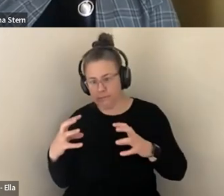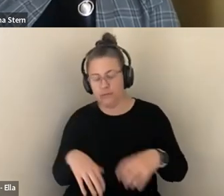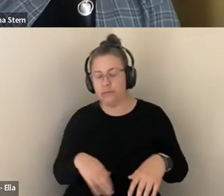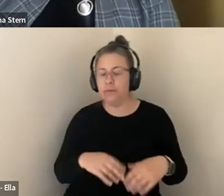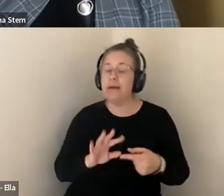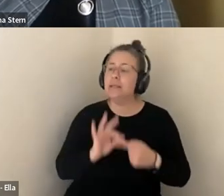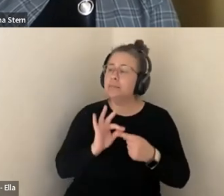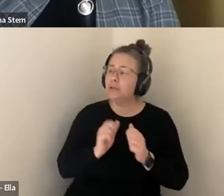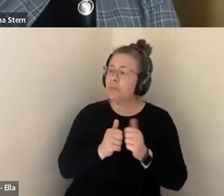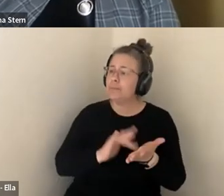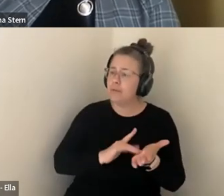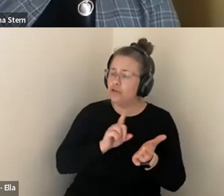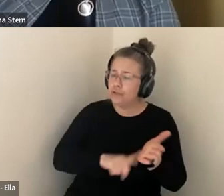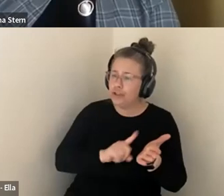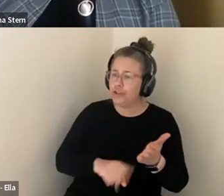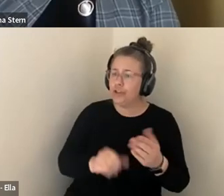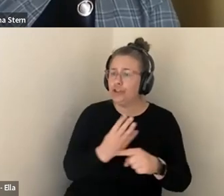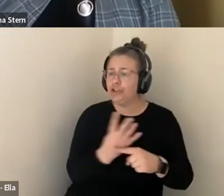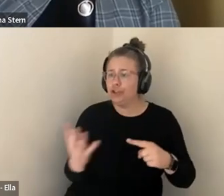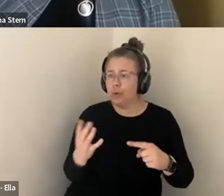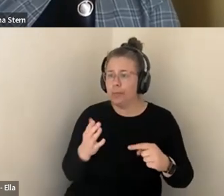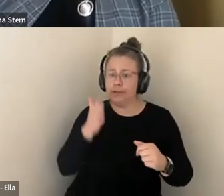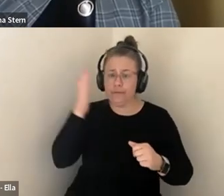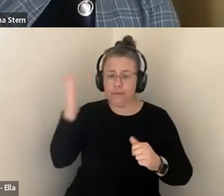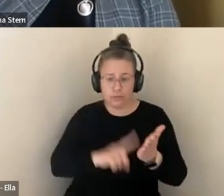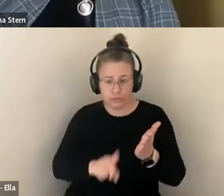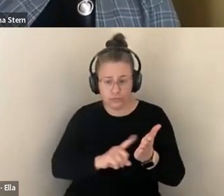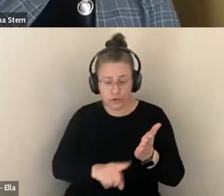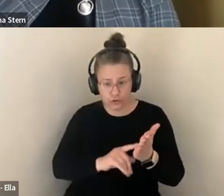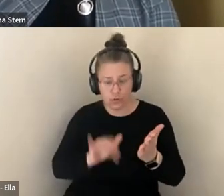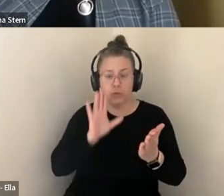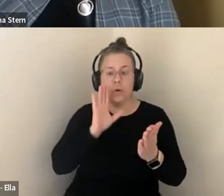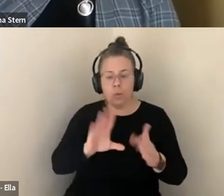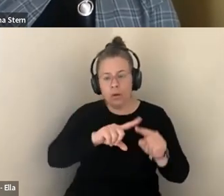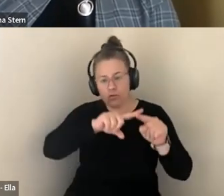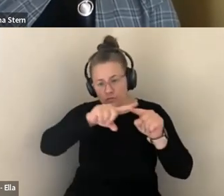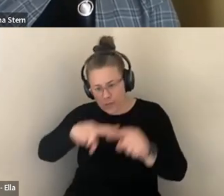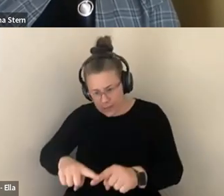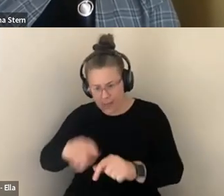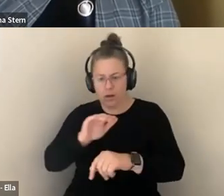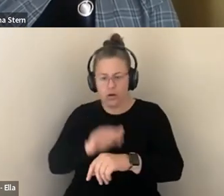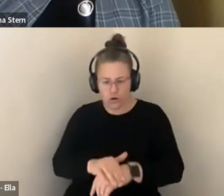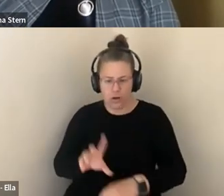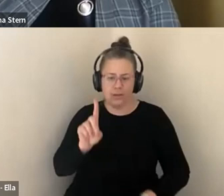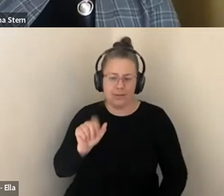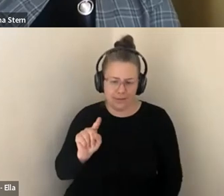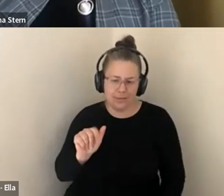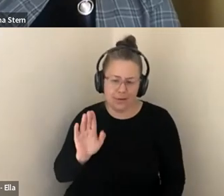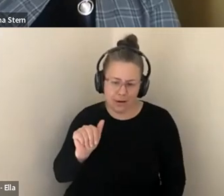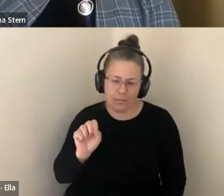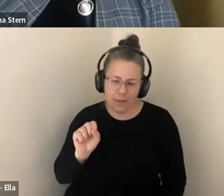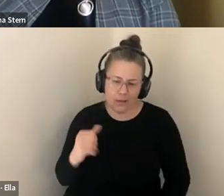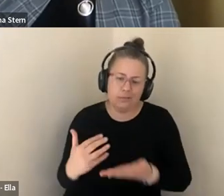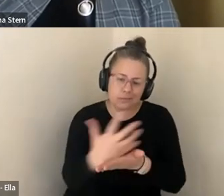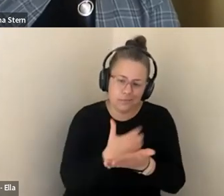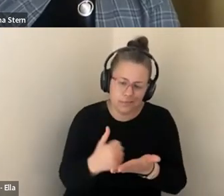medical research and genomics research in the future will depend on enormous databases and research methodologies that depend on